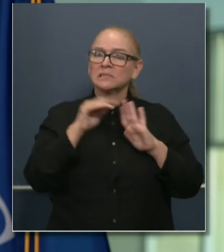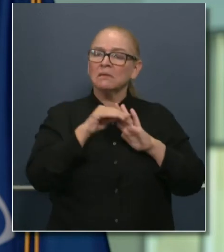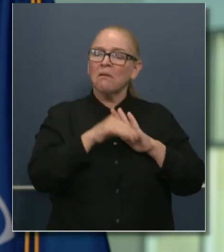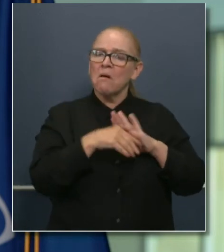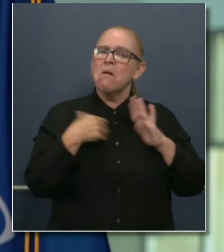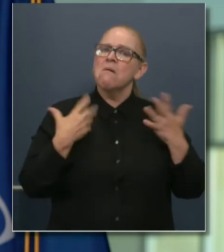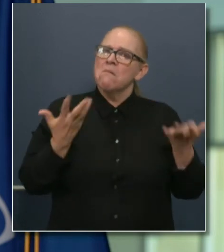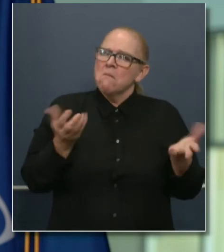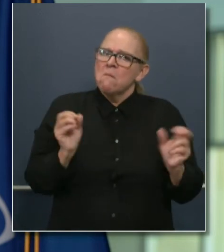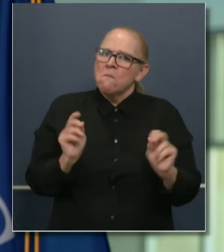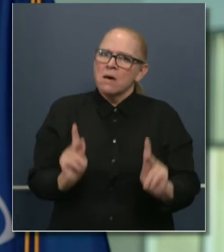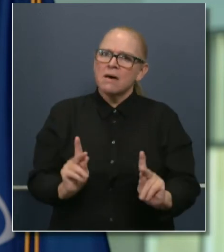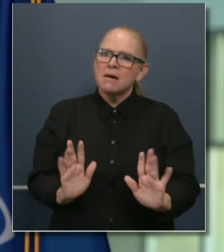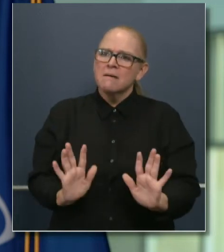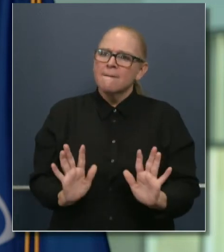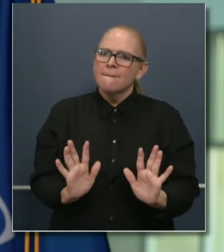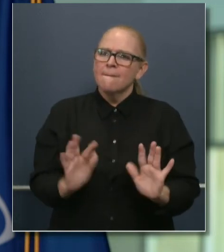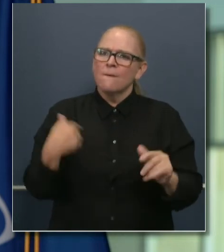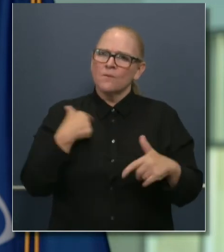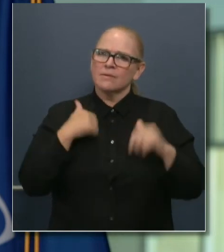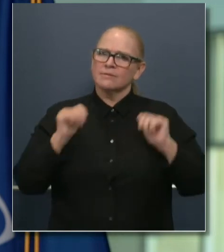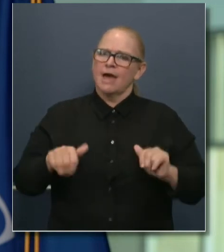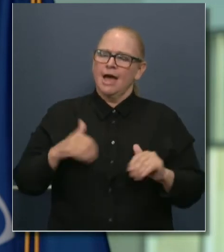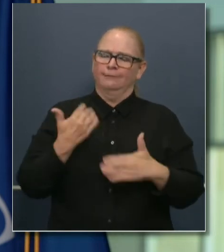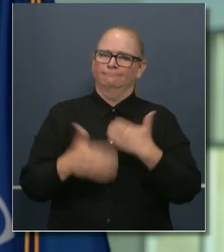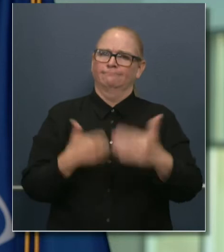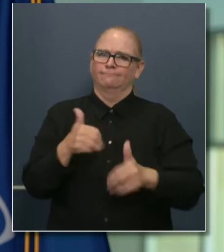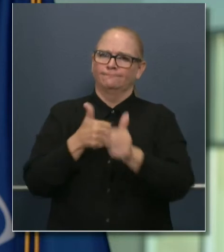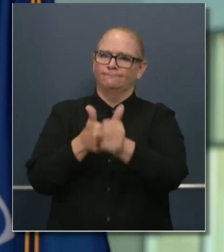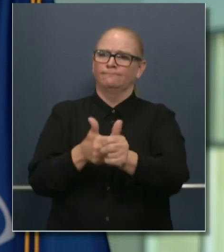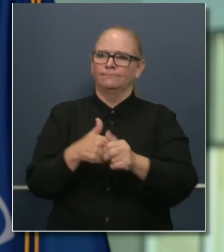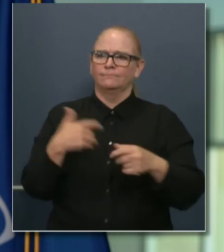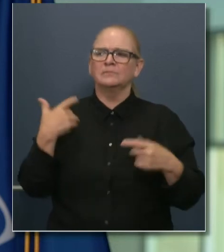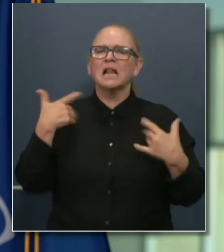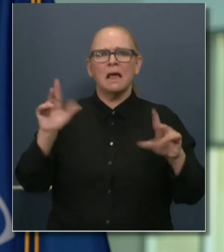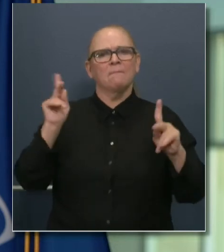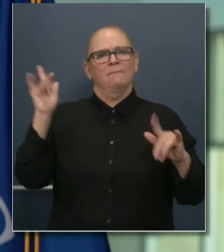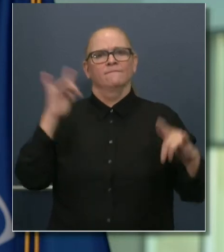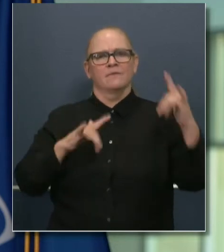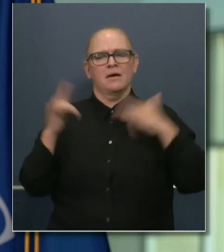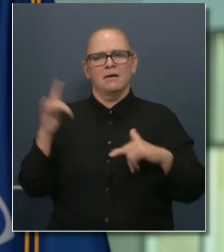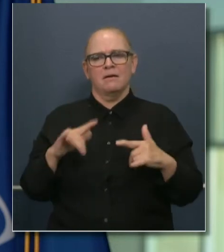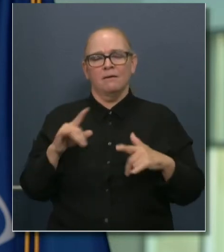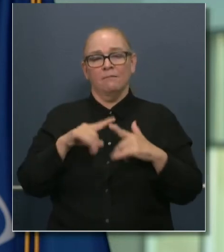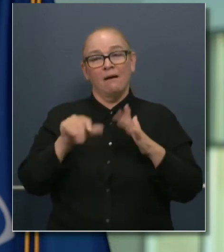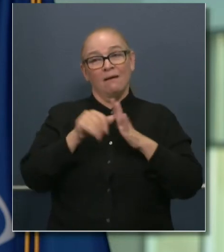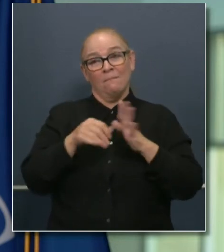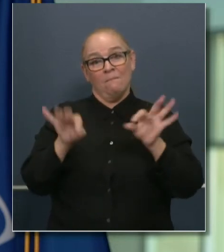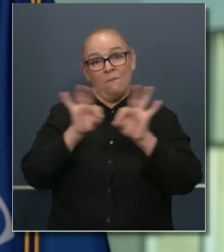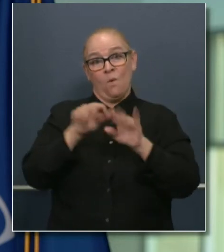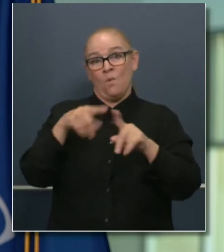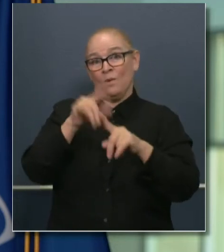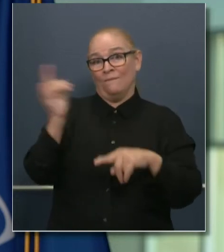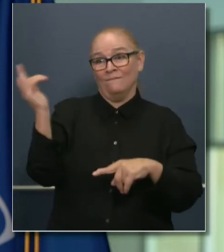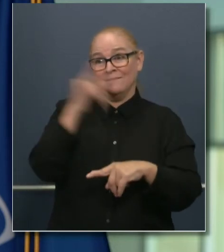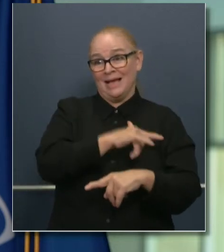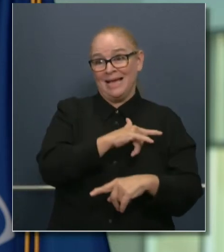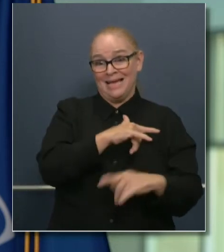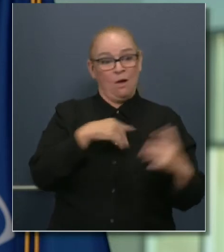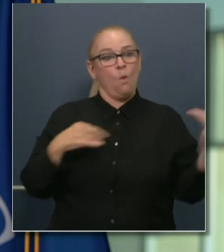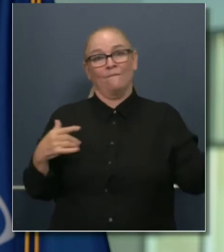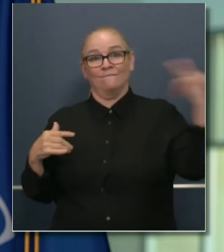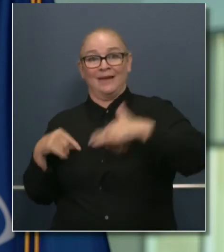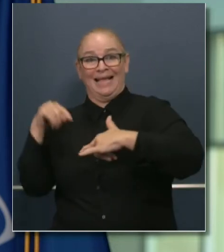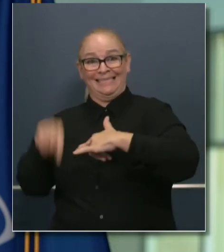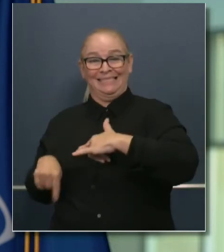can get our arms around this in a judicious way. Again, the key is when you do come in to this state, that